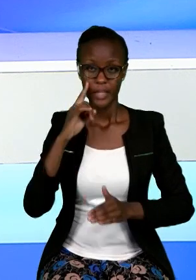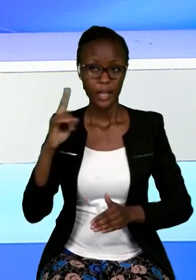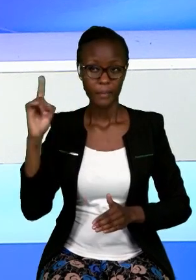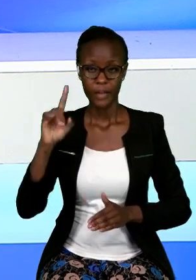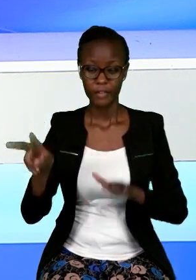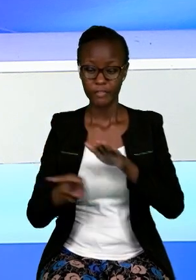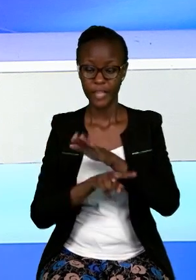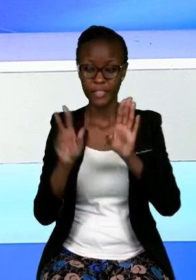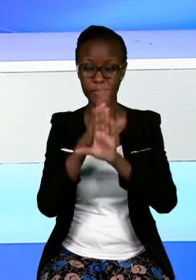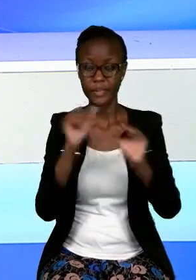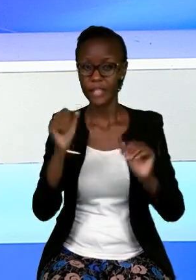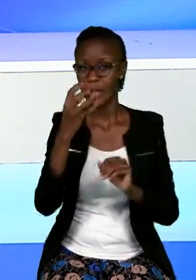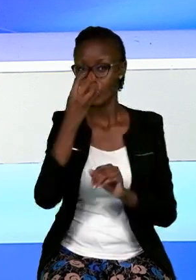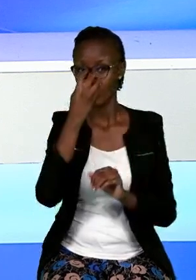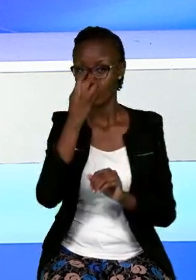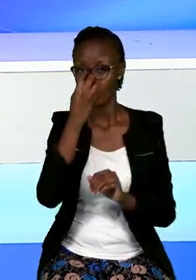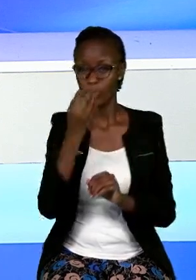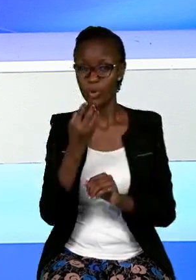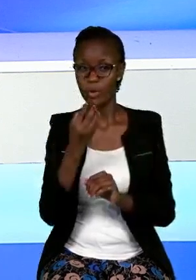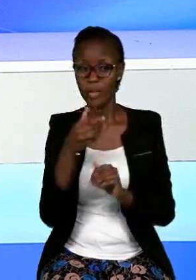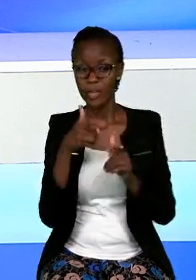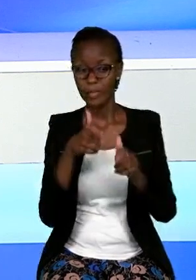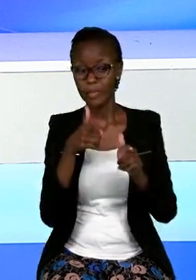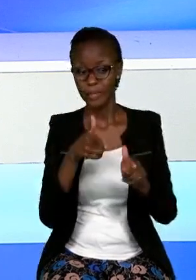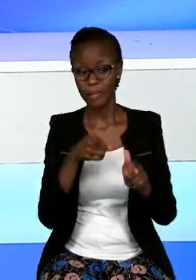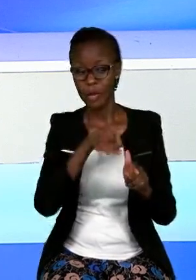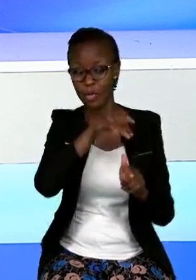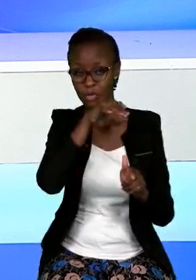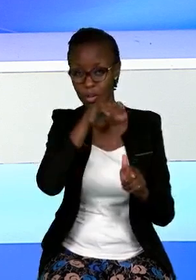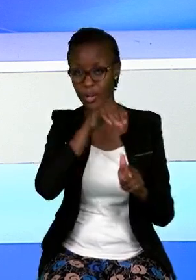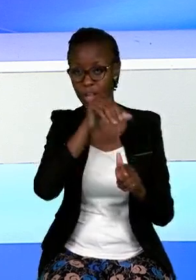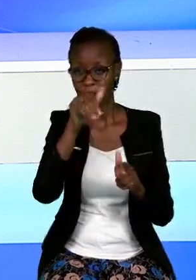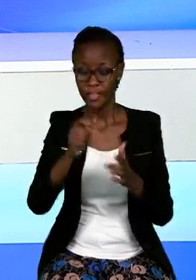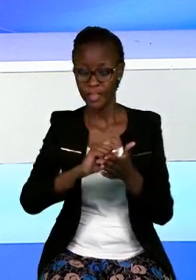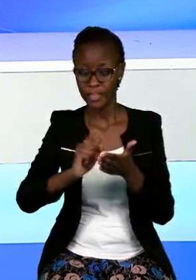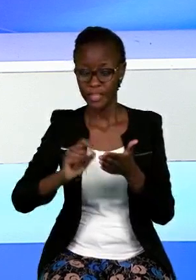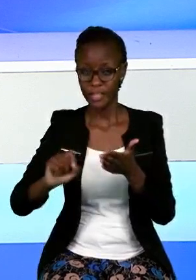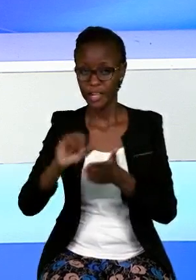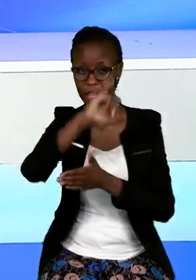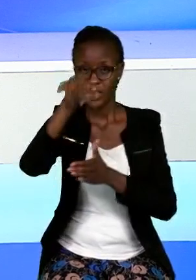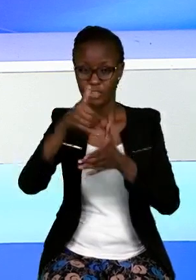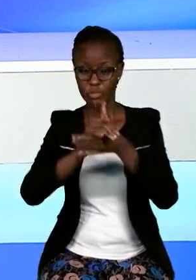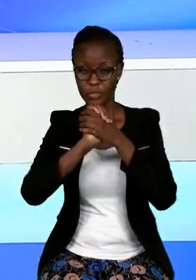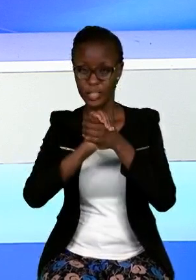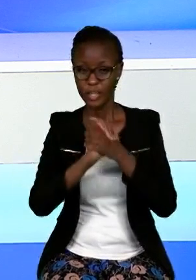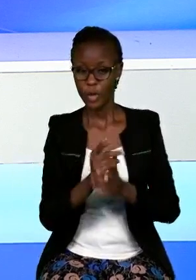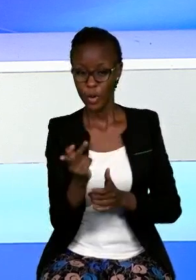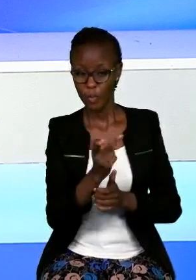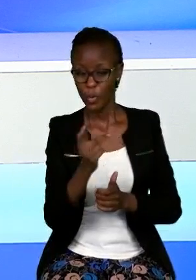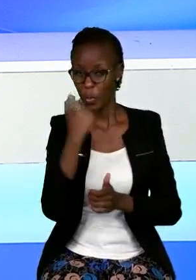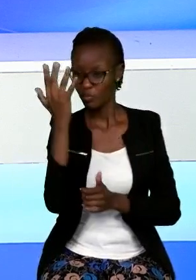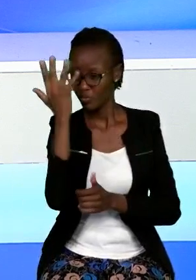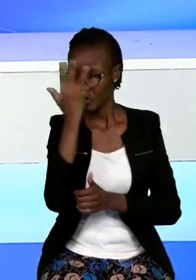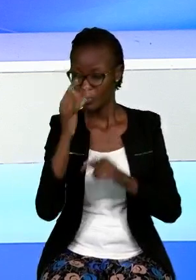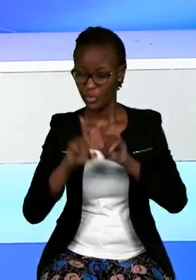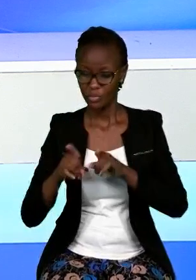Deputy President William Ruto has called out ODM leader Raila Odinga and Jubilee Secretary General Raphael Tuju on humiliation and intimidation, saying